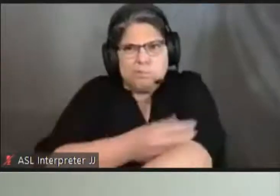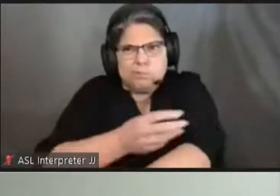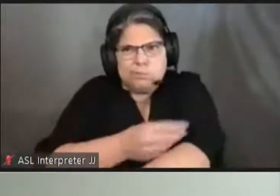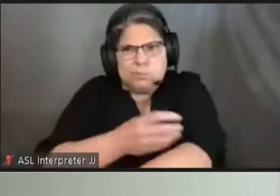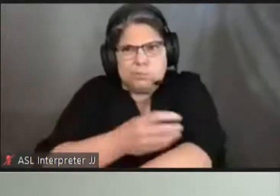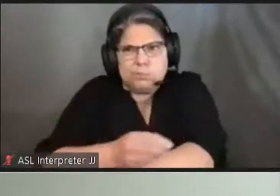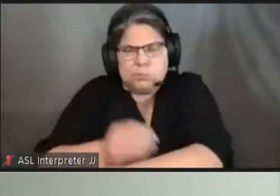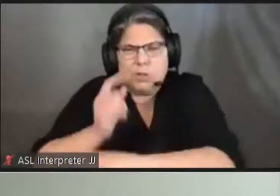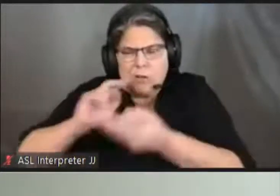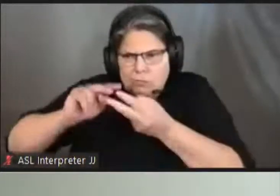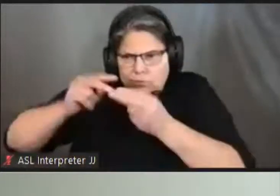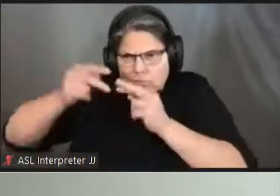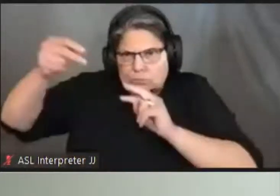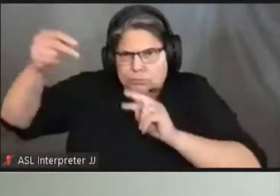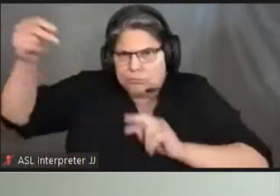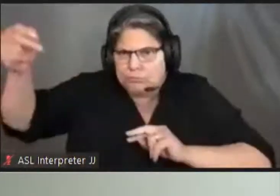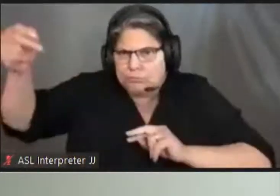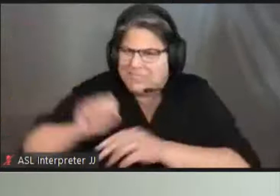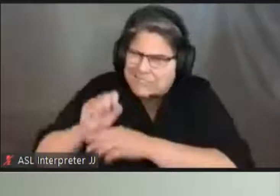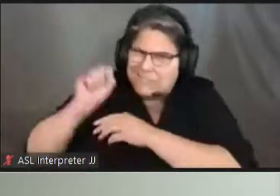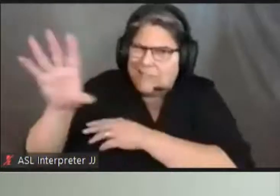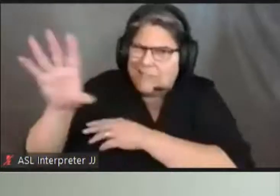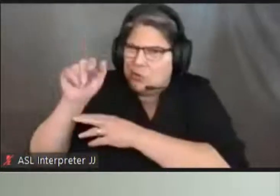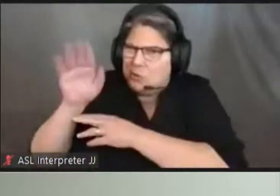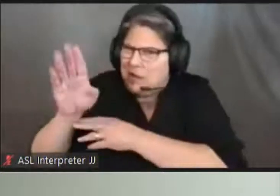whole genome sequencing to be confirmed.